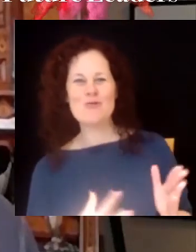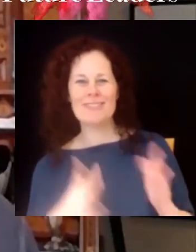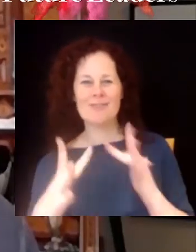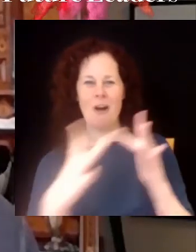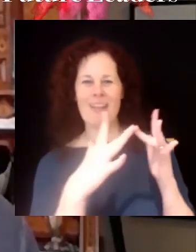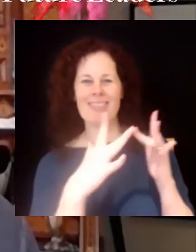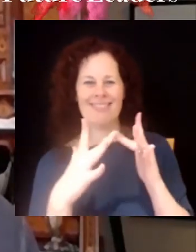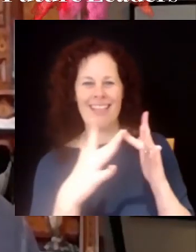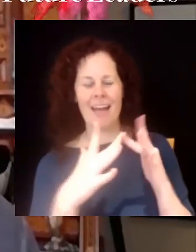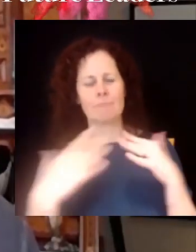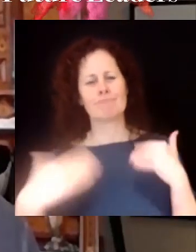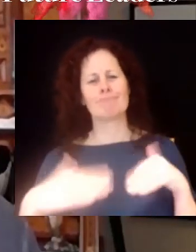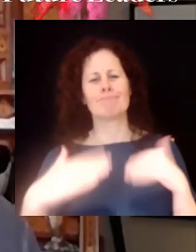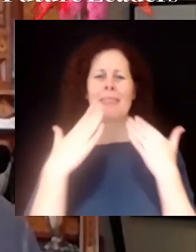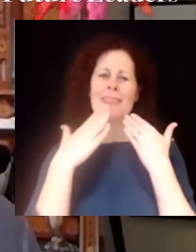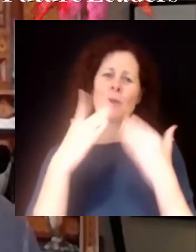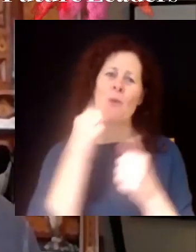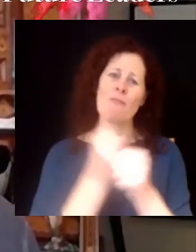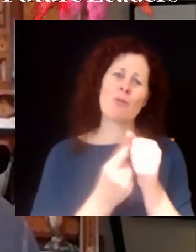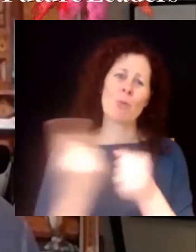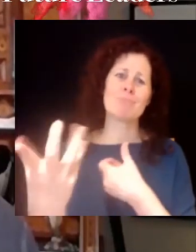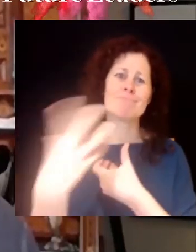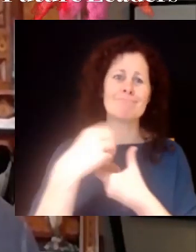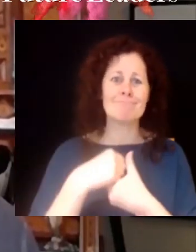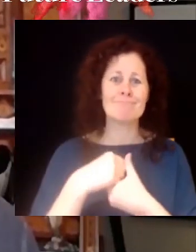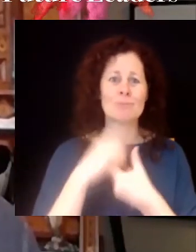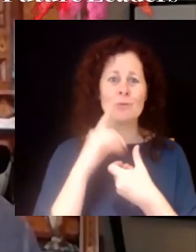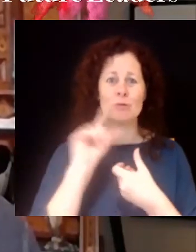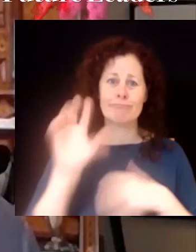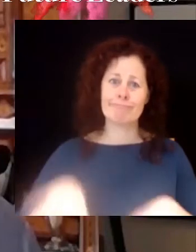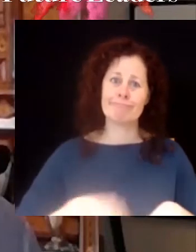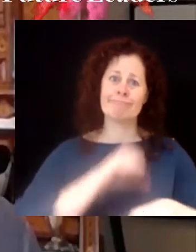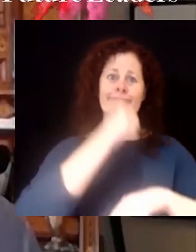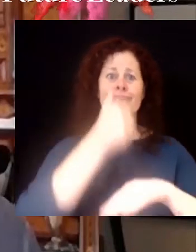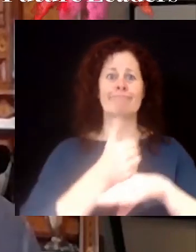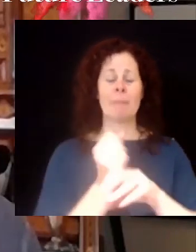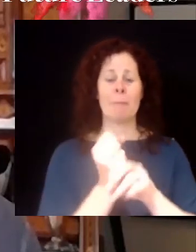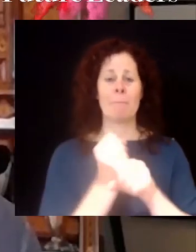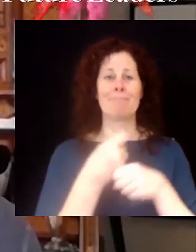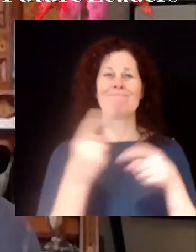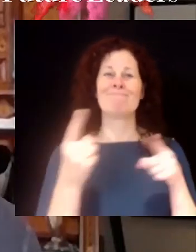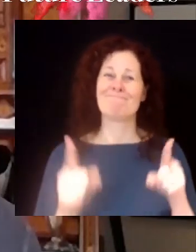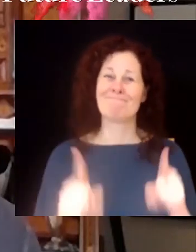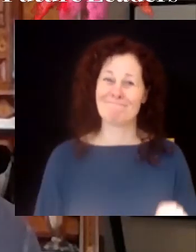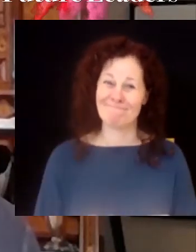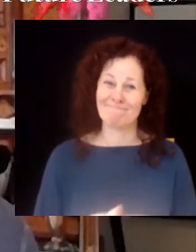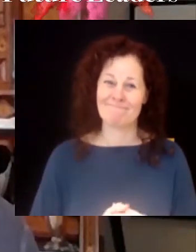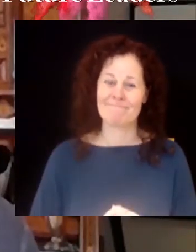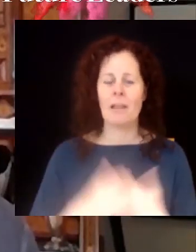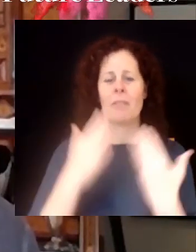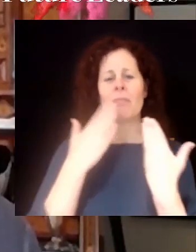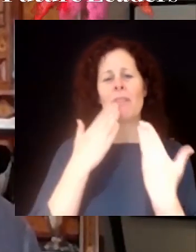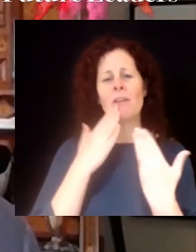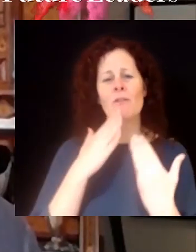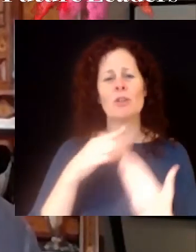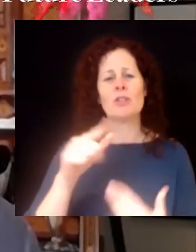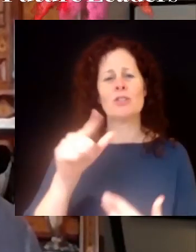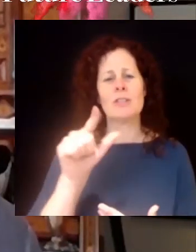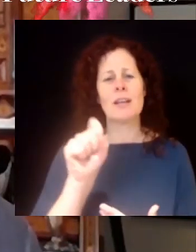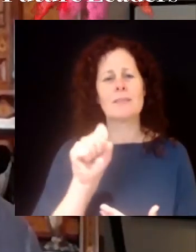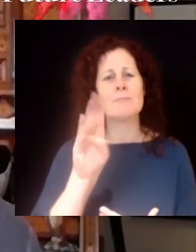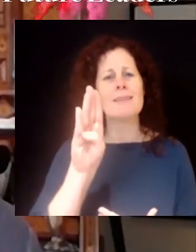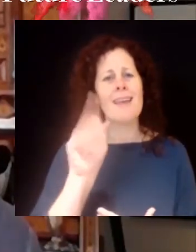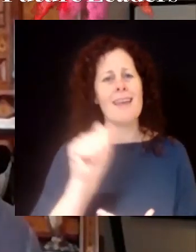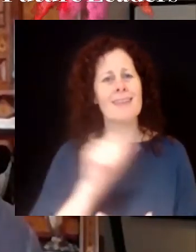everyone on the committee for their passion and creativity in making this event a reality. As well, a tremendous thank you to the GSBA staff. As always, you